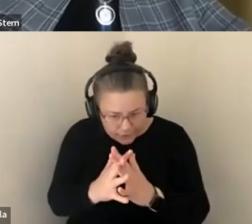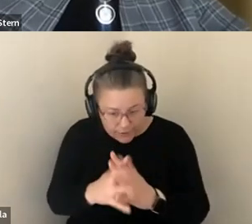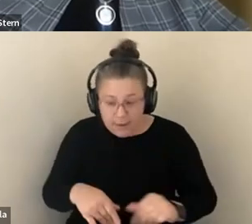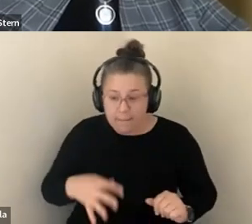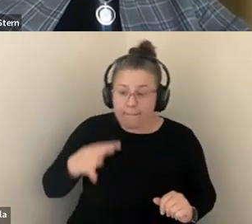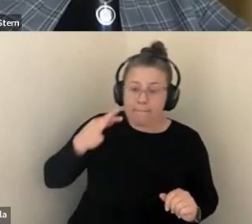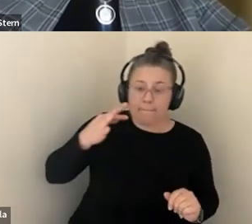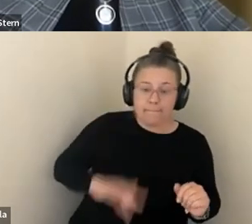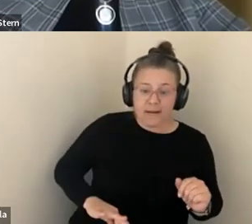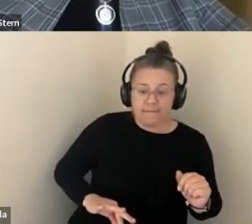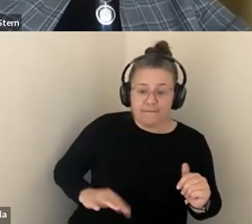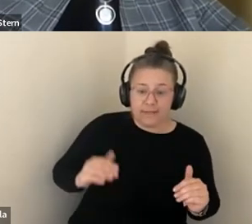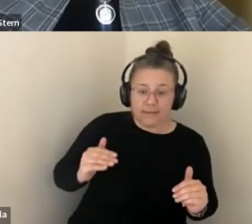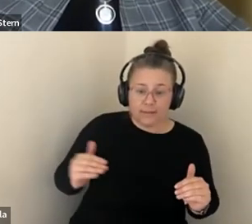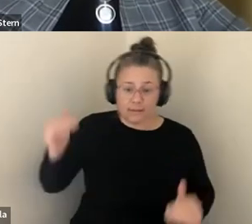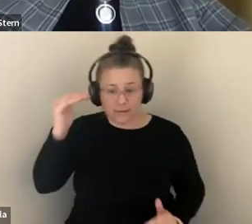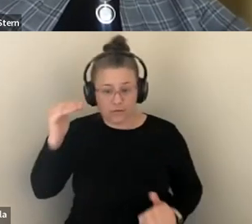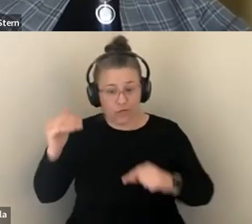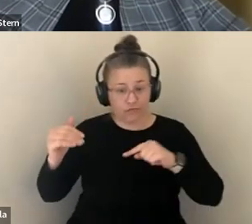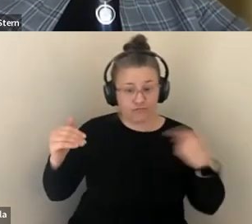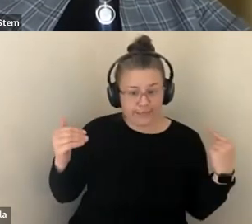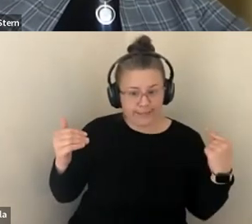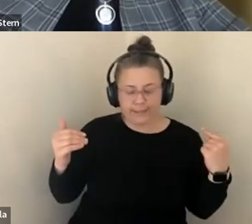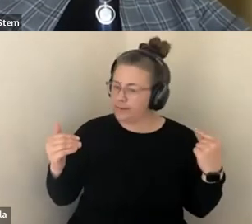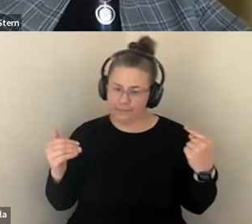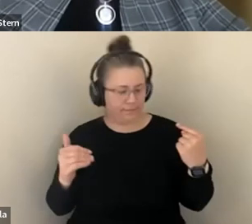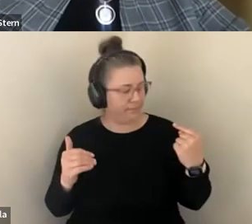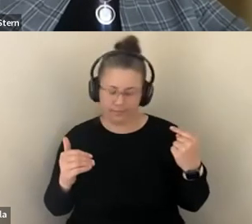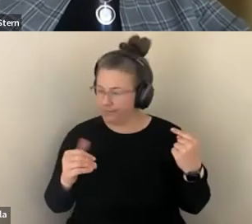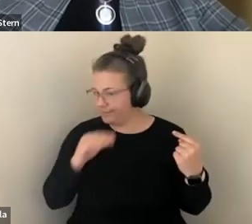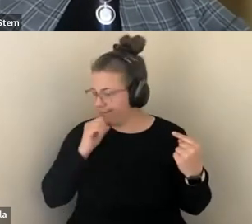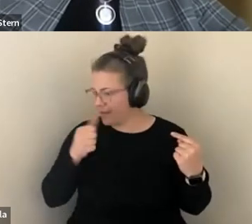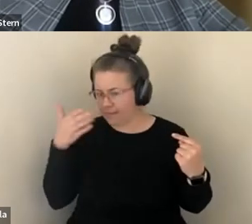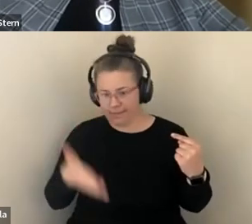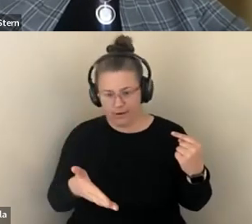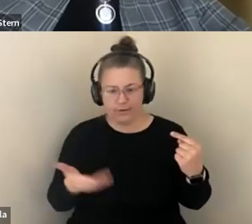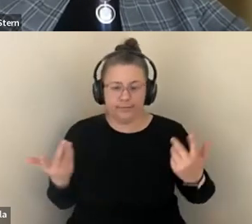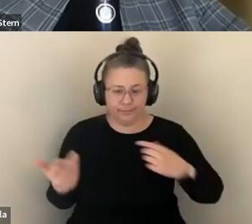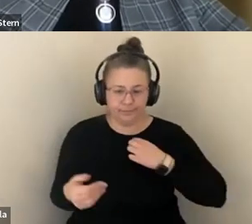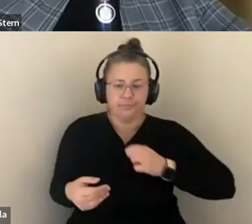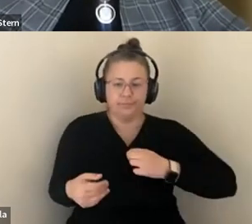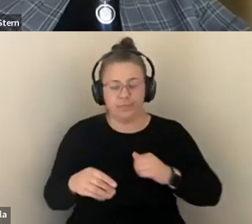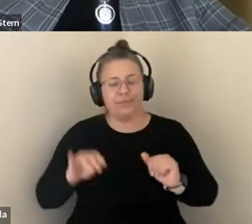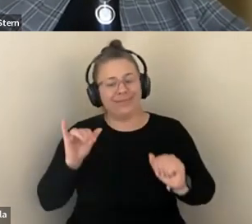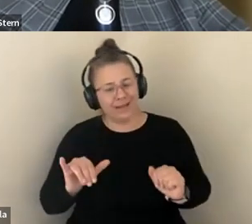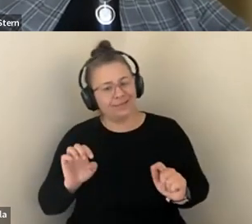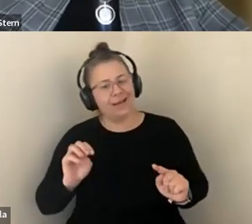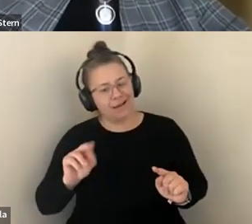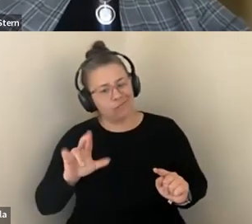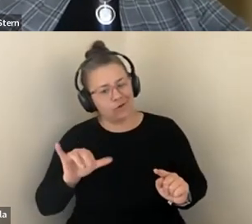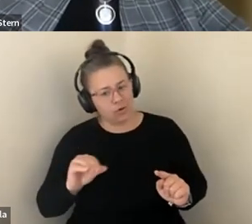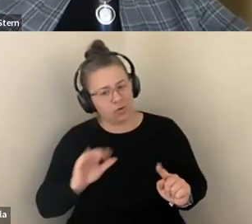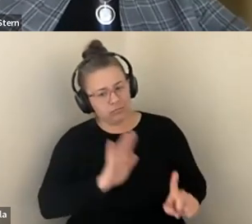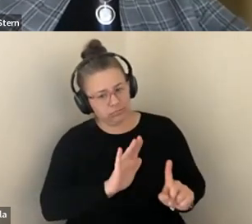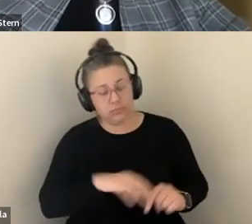context. For adults, a very different situation because people can make their choice, their own individual choices. And